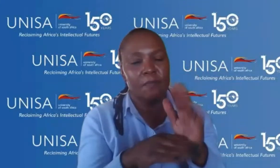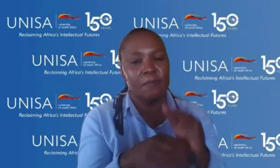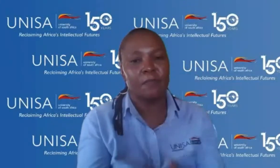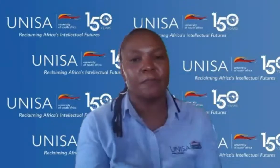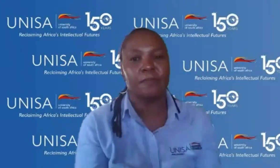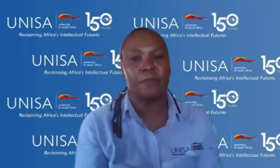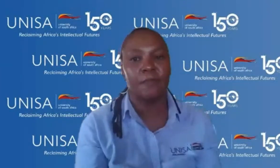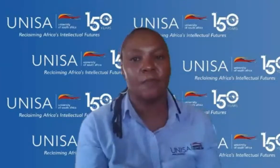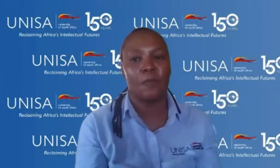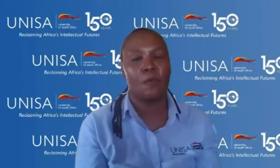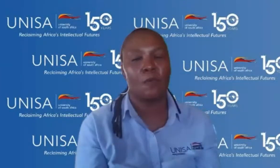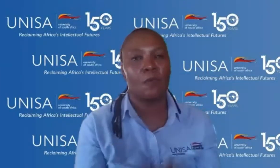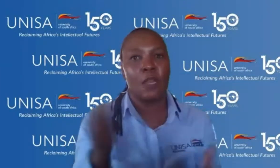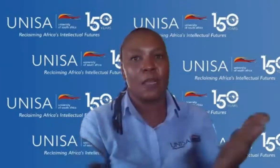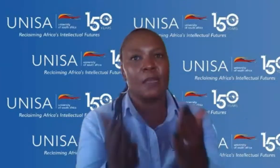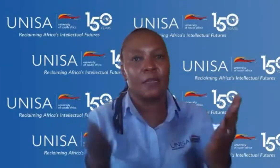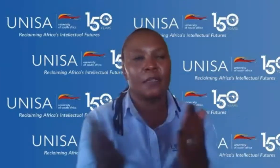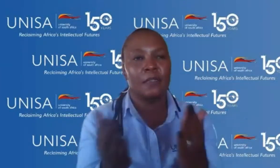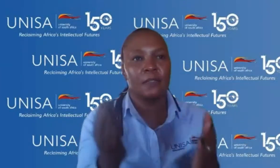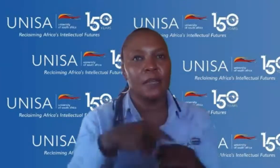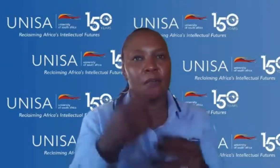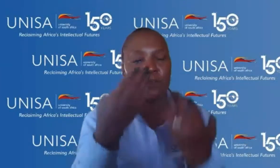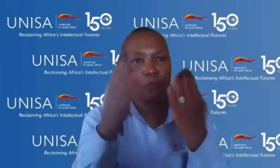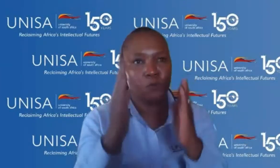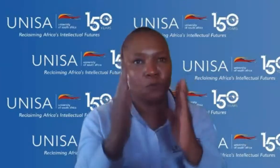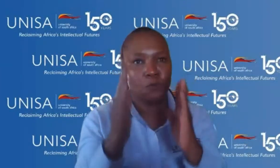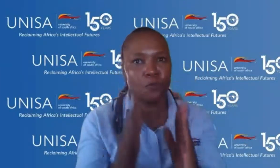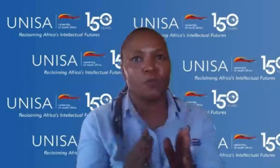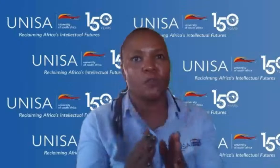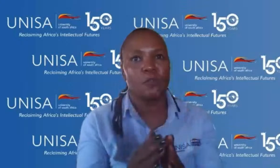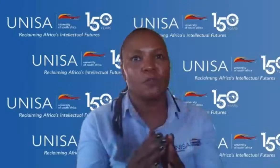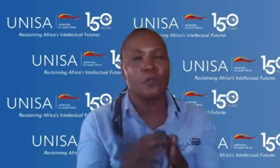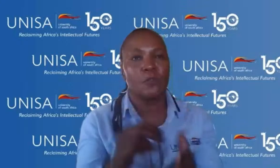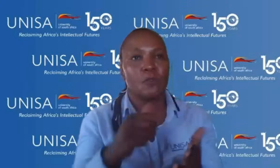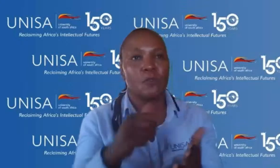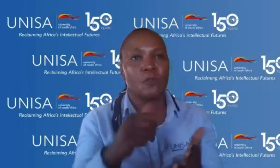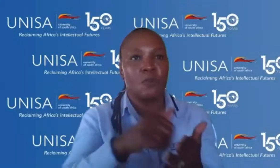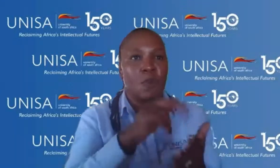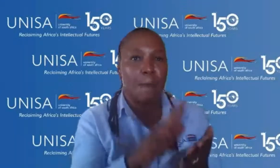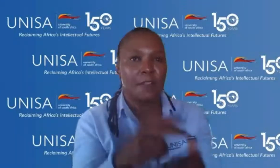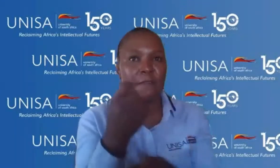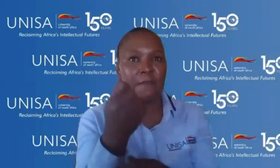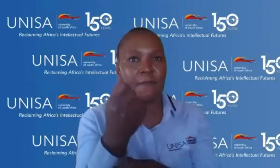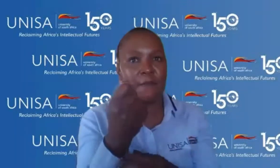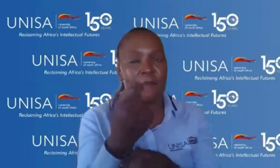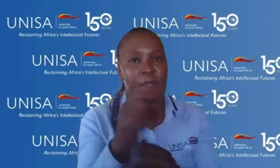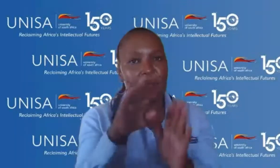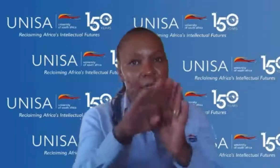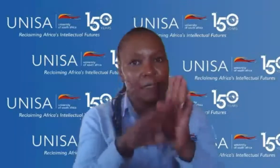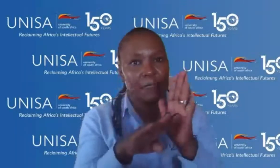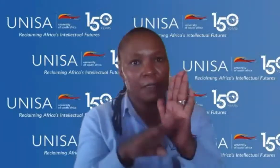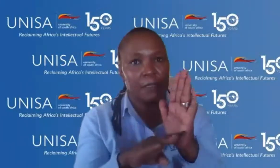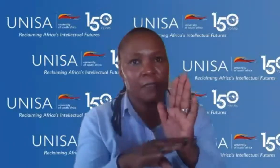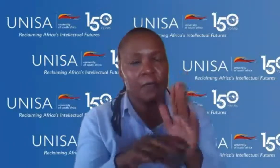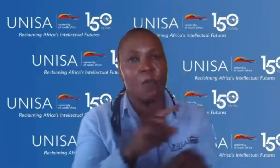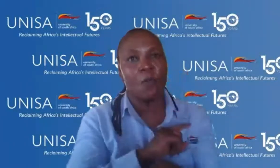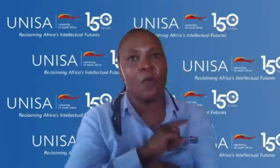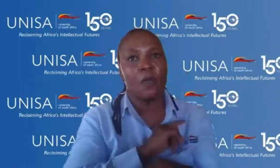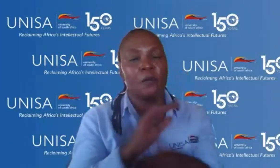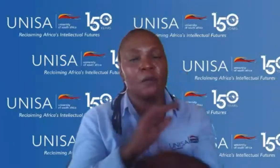encourage our students to apply for a fee reduction, because a fee reduction